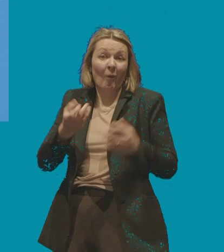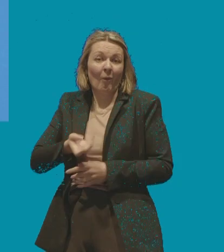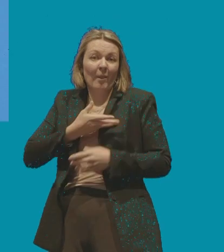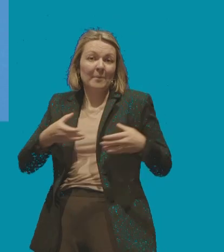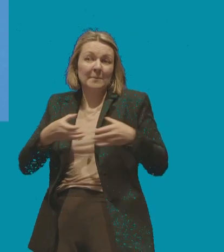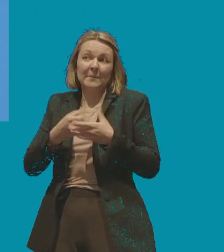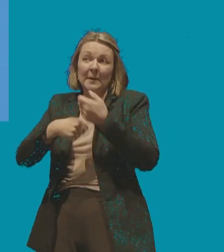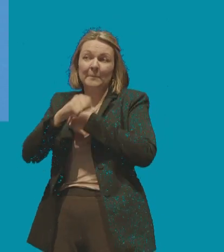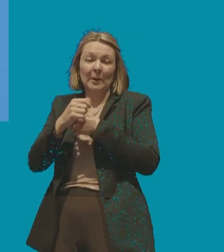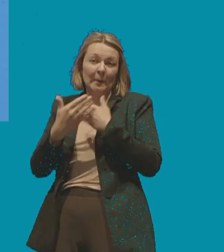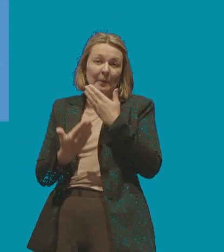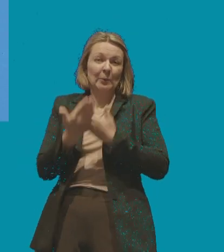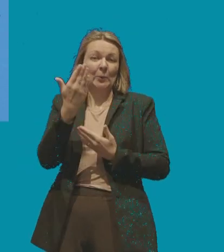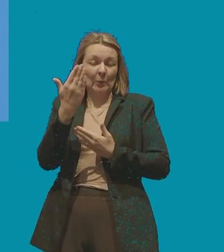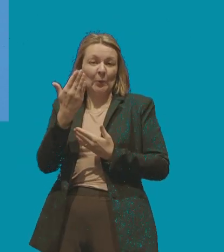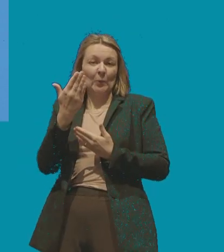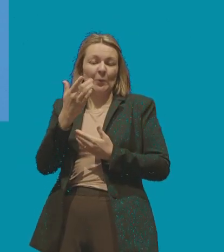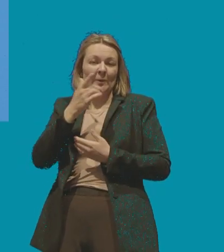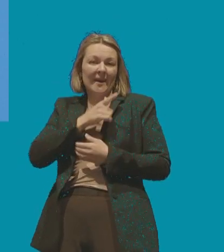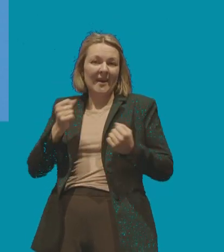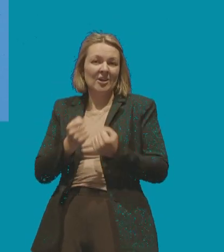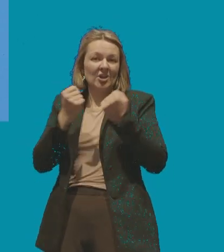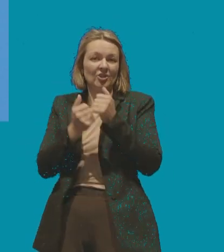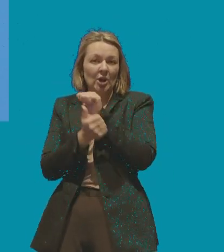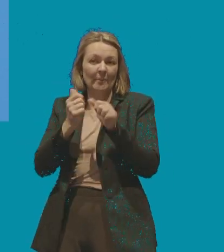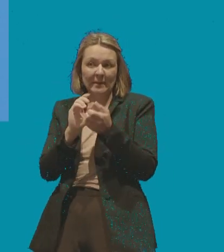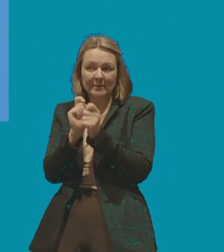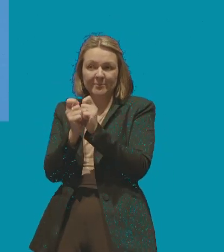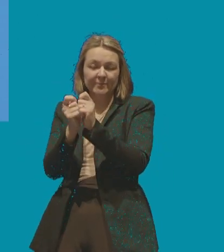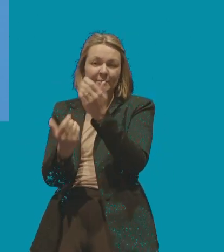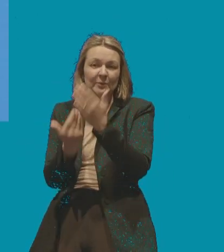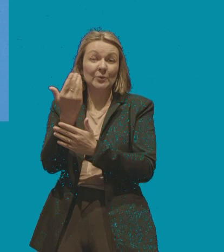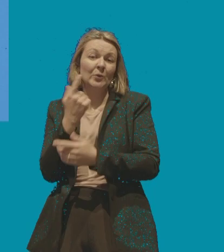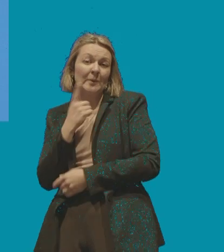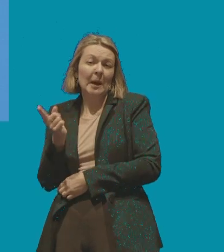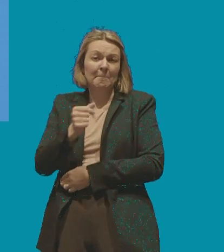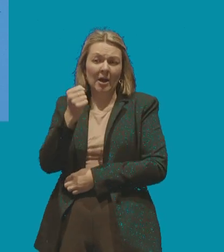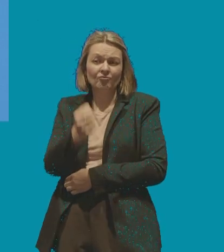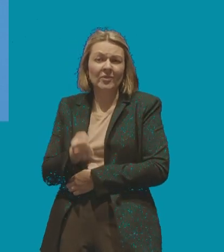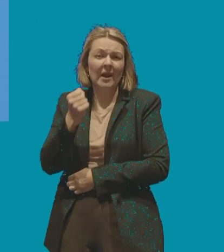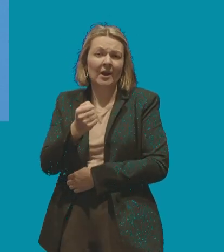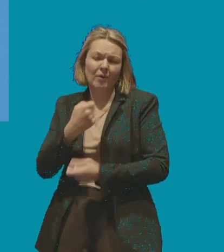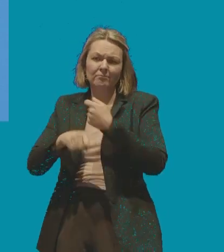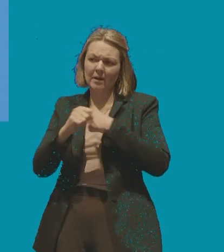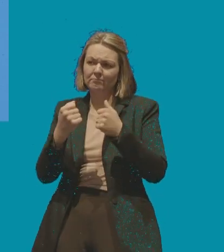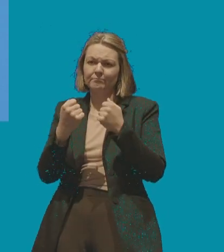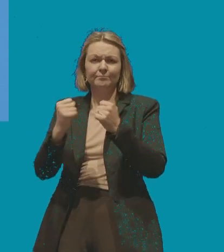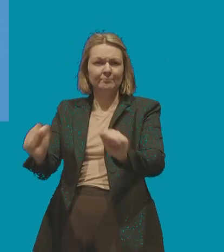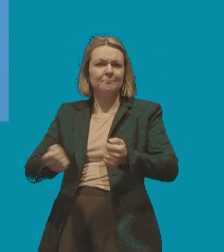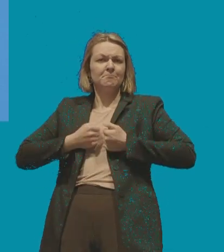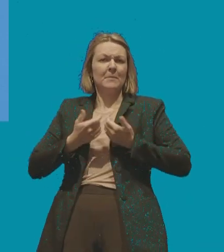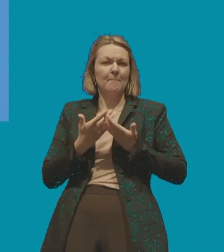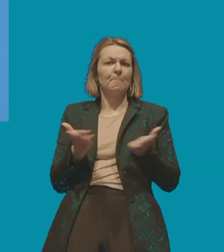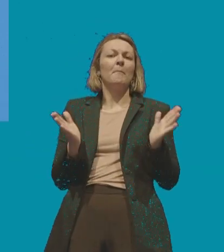a new publicly owned energy company run in our interest, that will bring our railways back where they belong, into public ownership, and